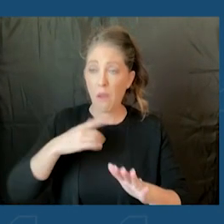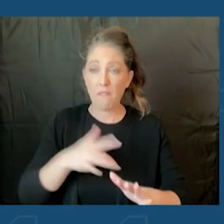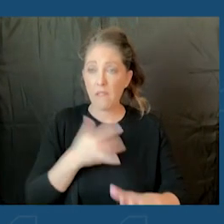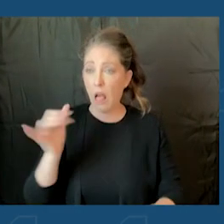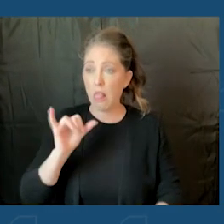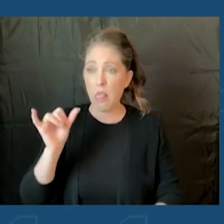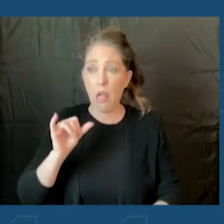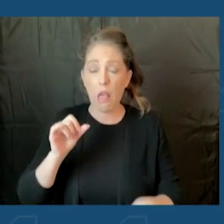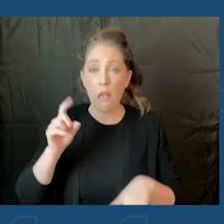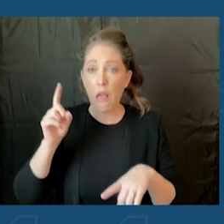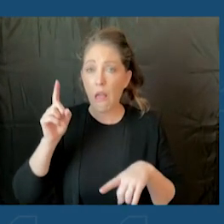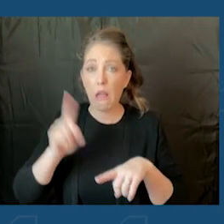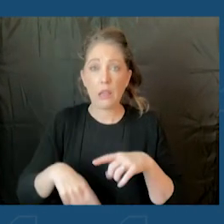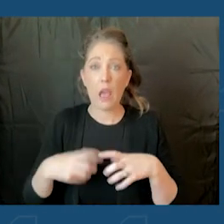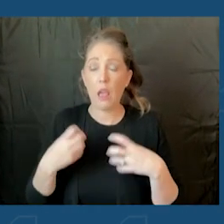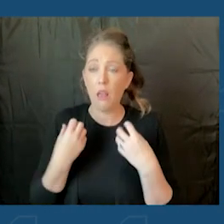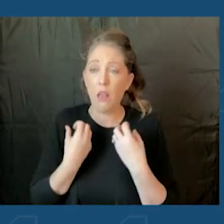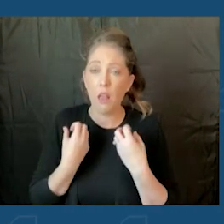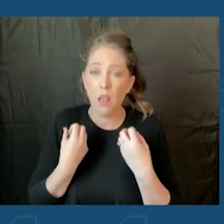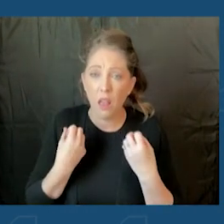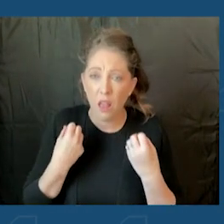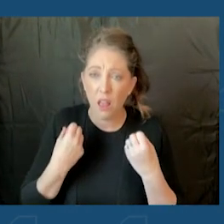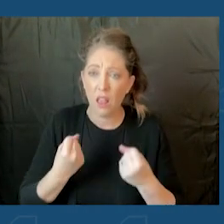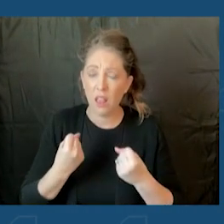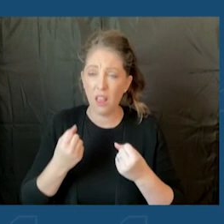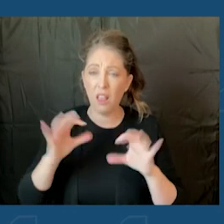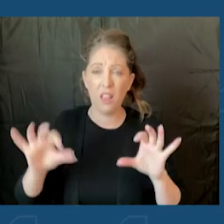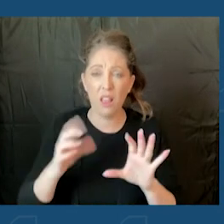the fortitude to do something. And